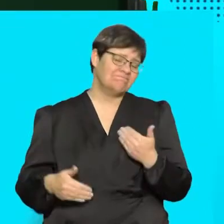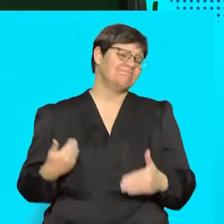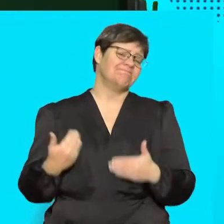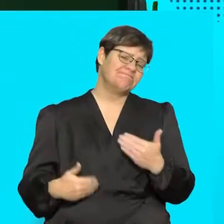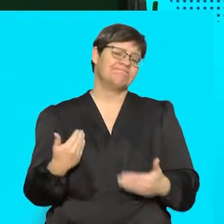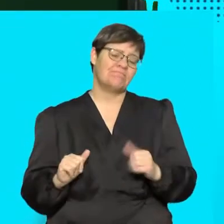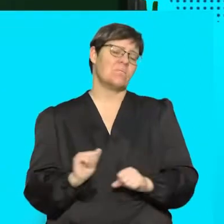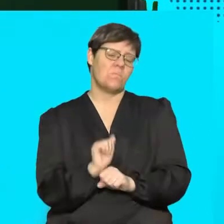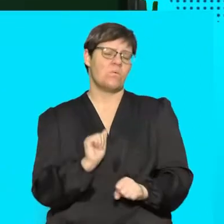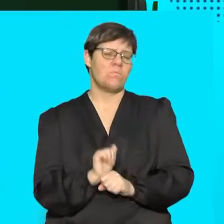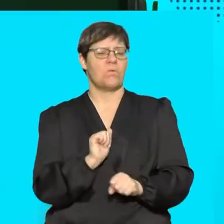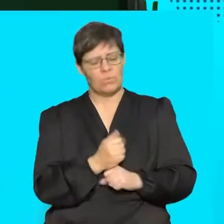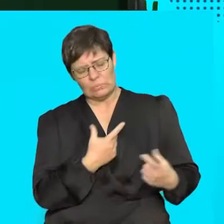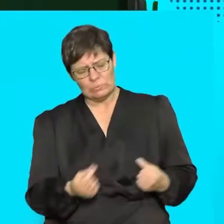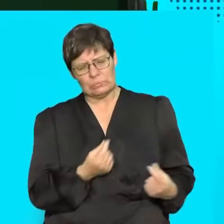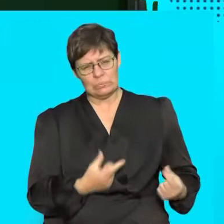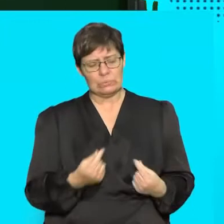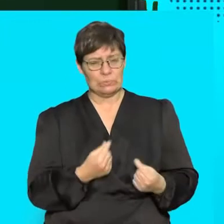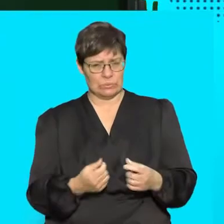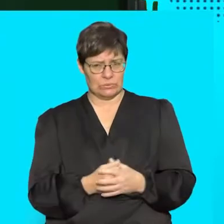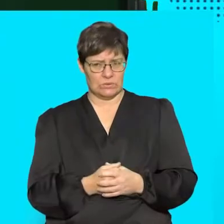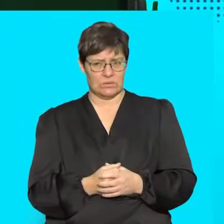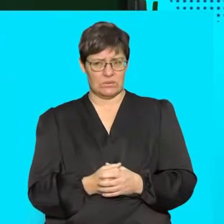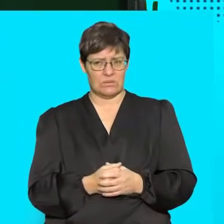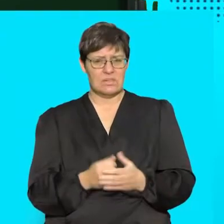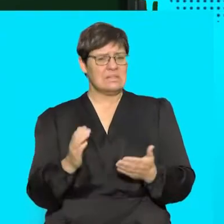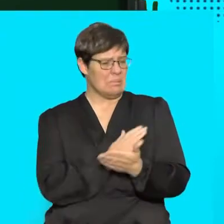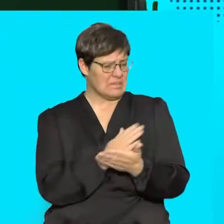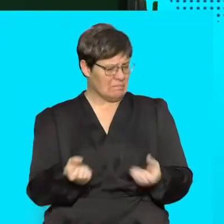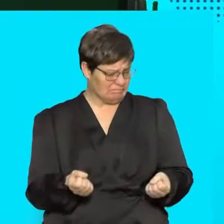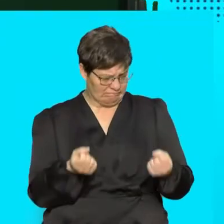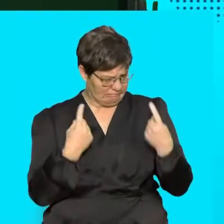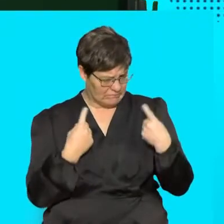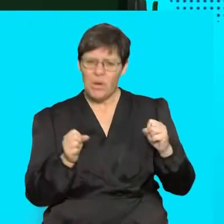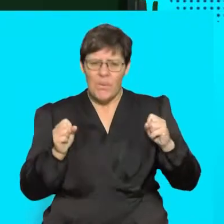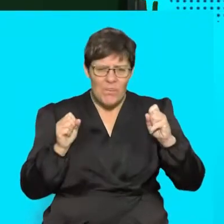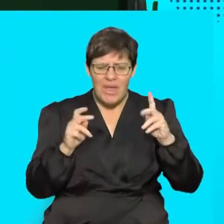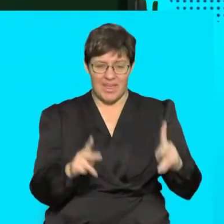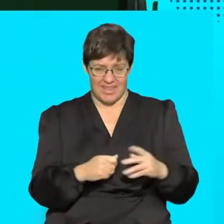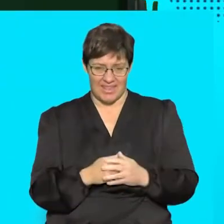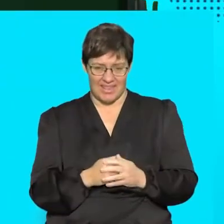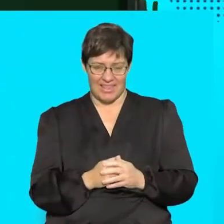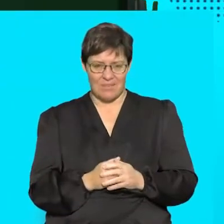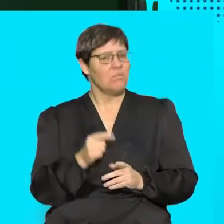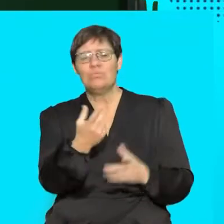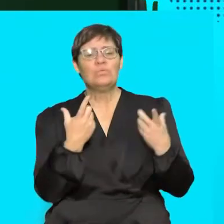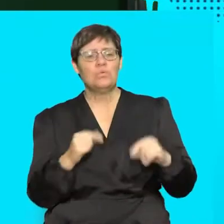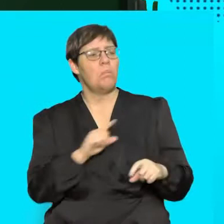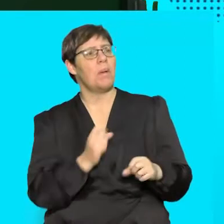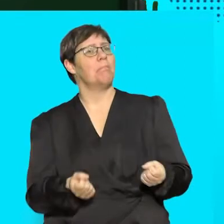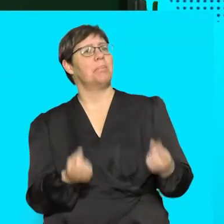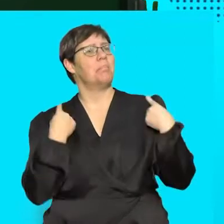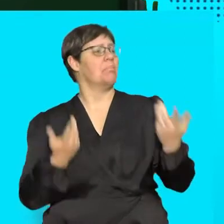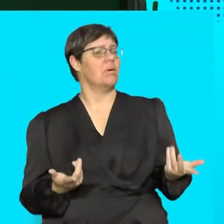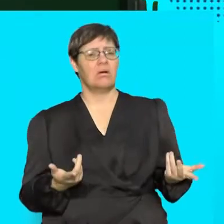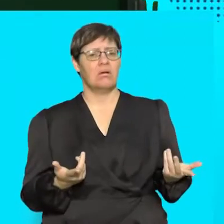continuous hard work. And it's okay sometimes not to understand something, but what is important is what you don't do. What do